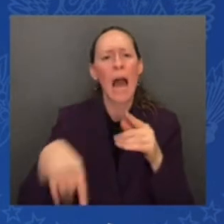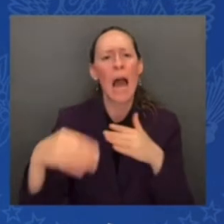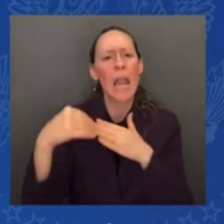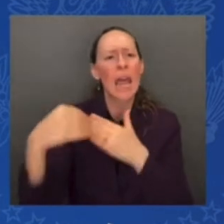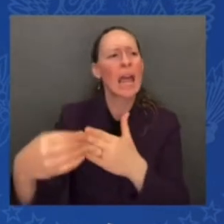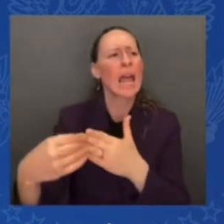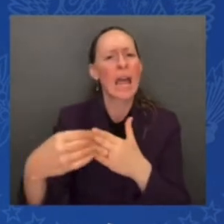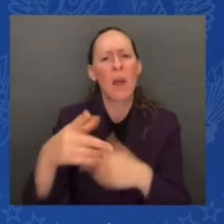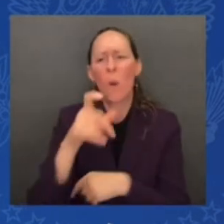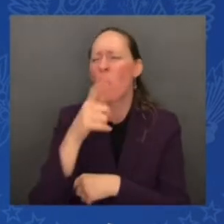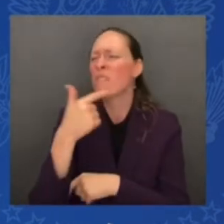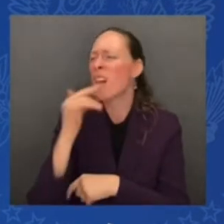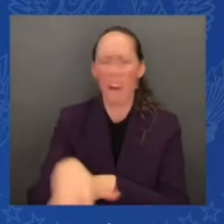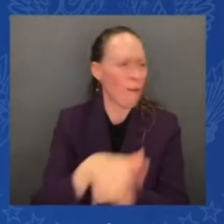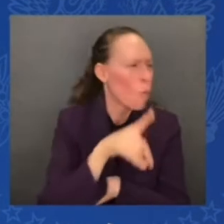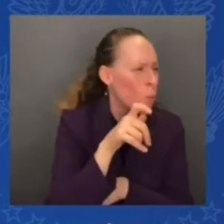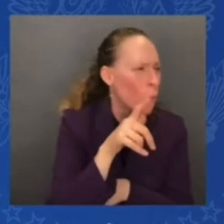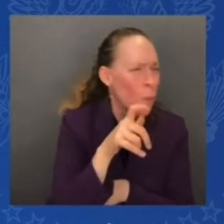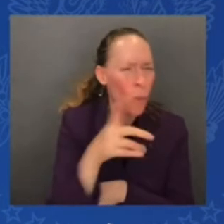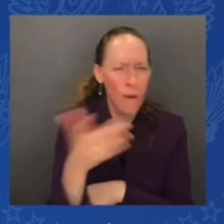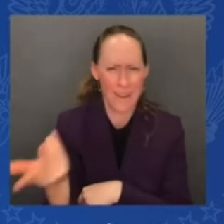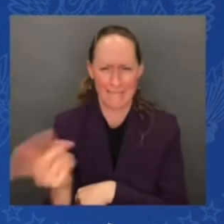manufacturer in the world.